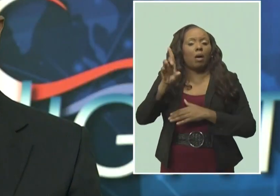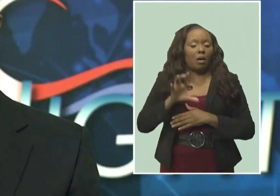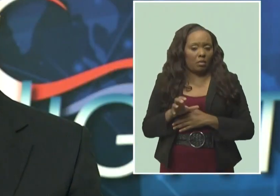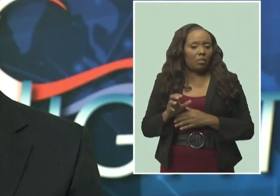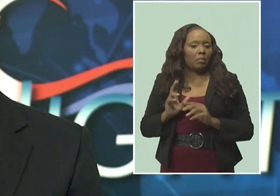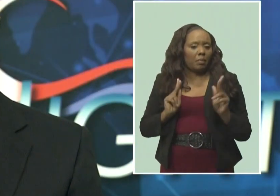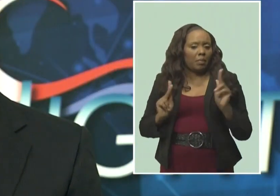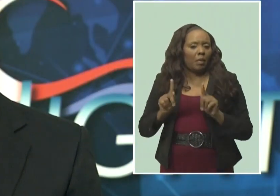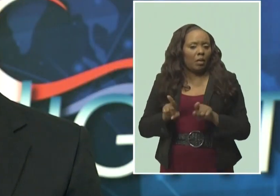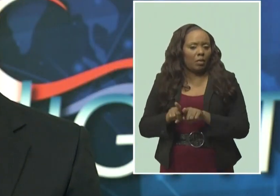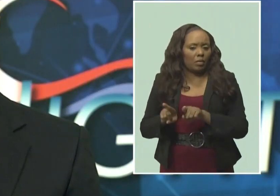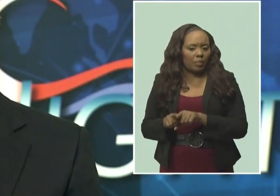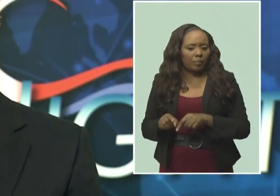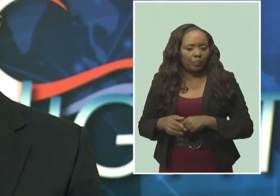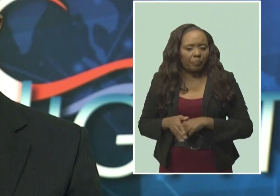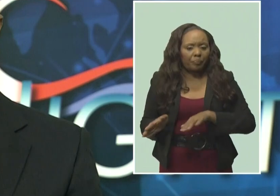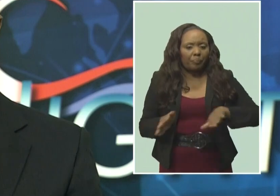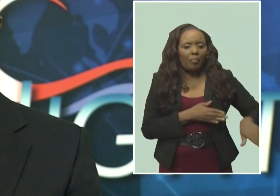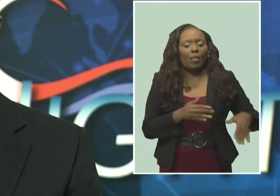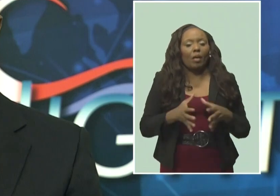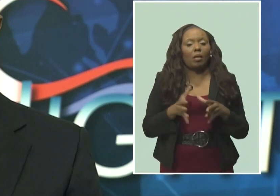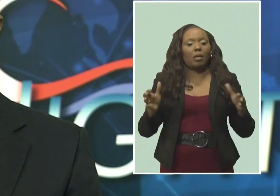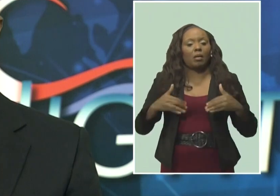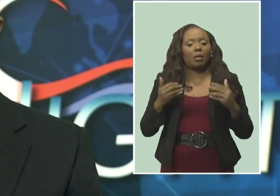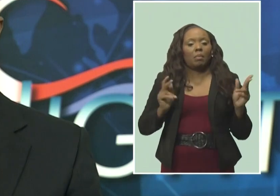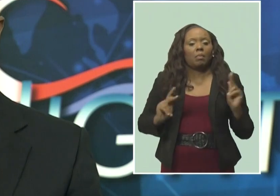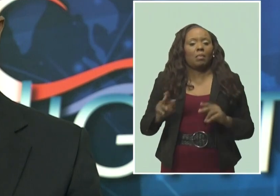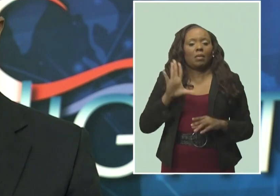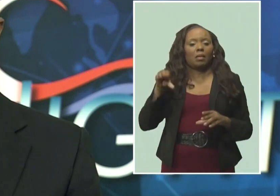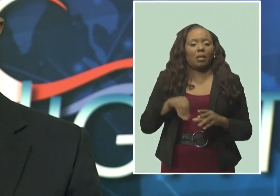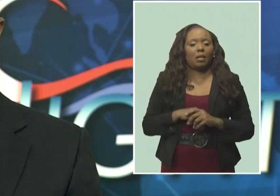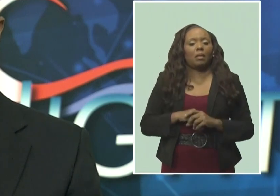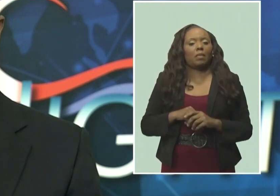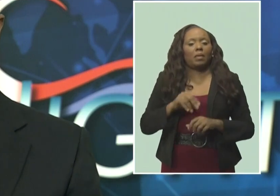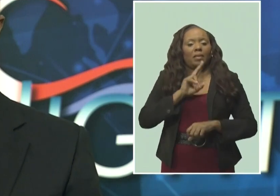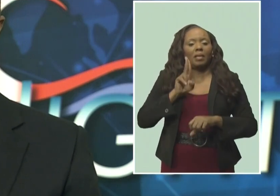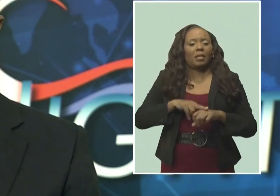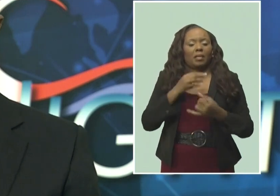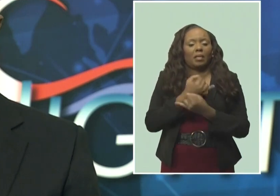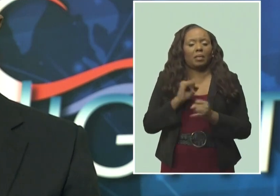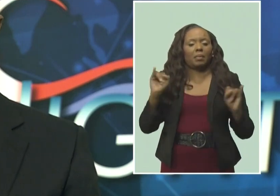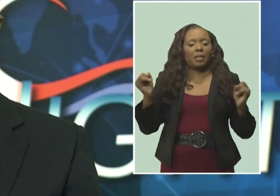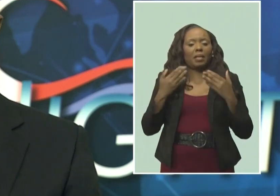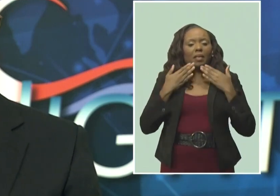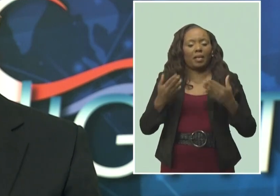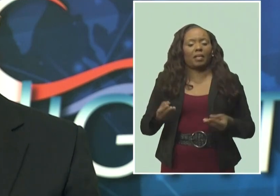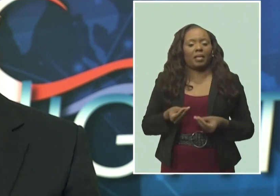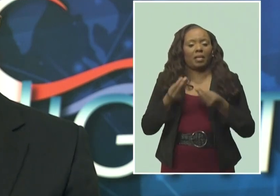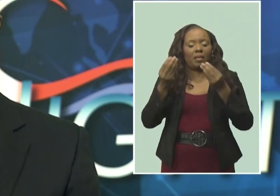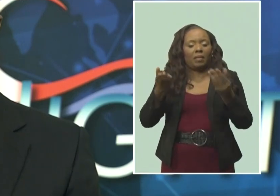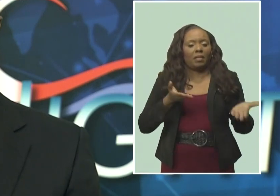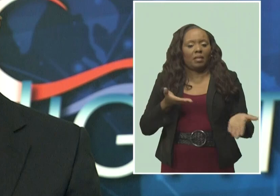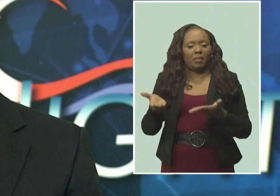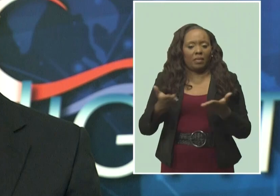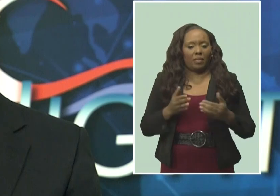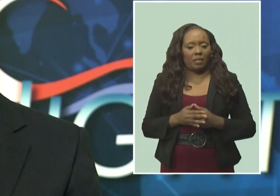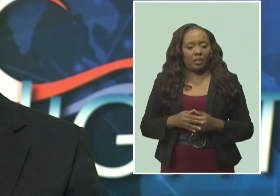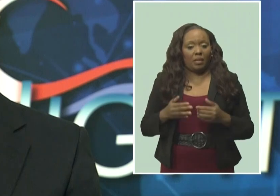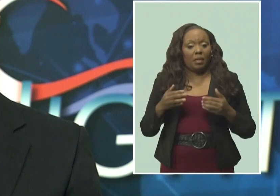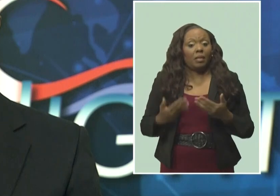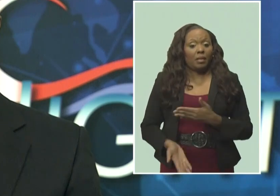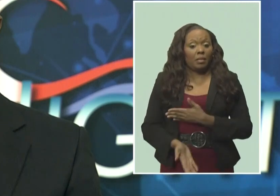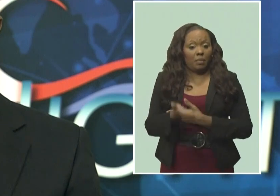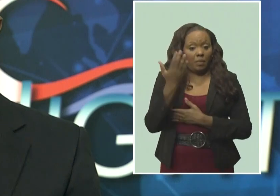young people are expected to play a pivotal role in this year's National Independence Thanksgiving service. This was revealed earlier this